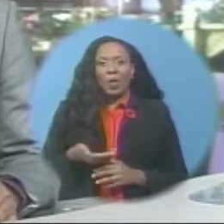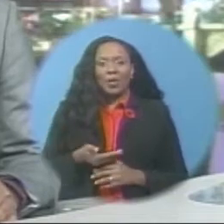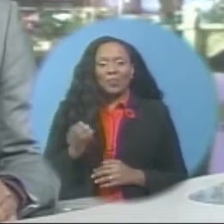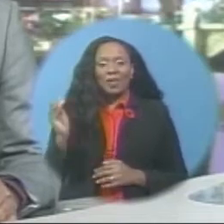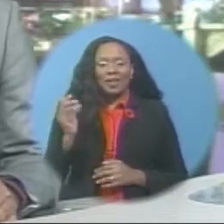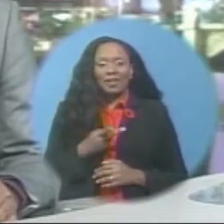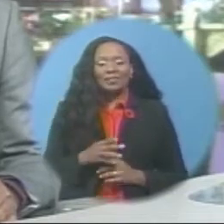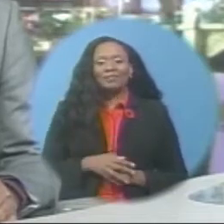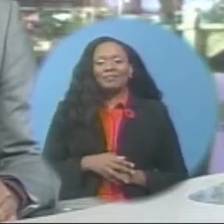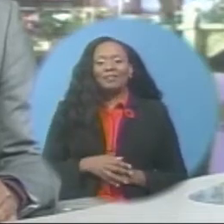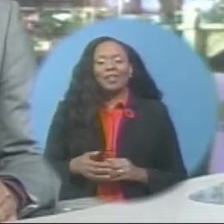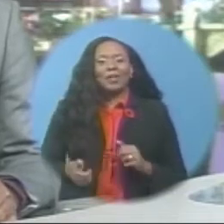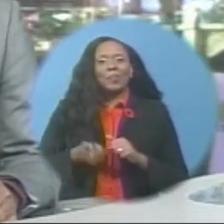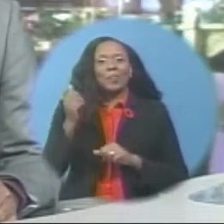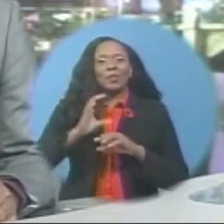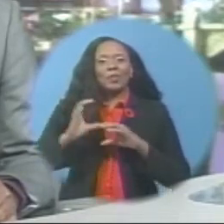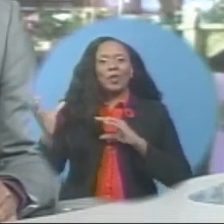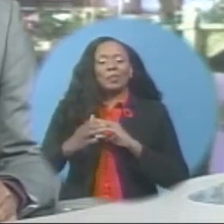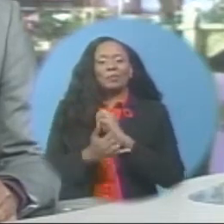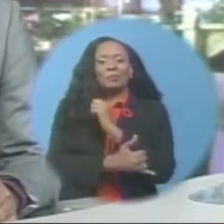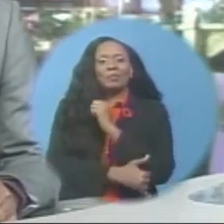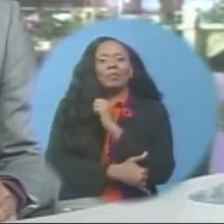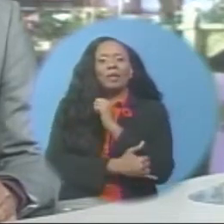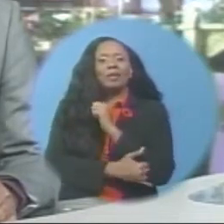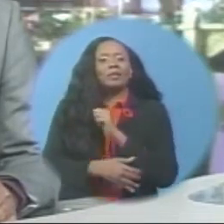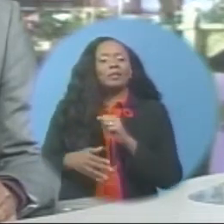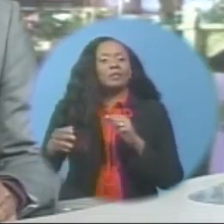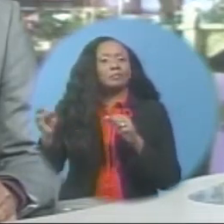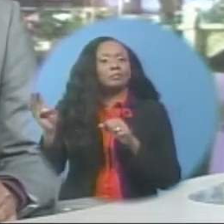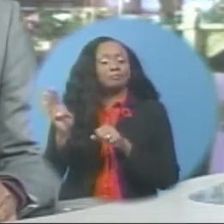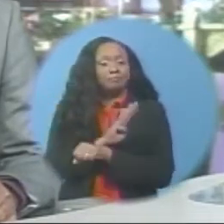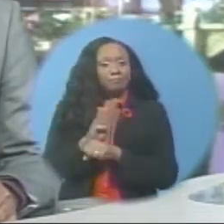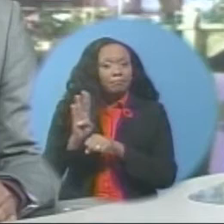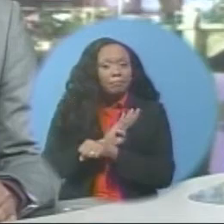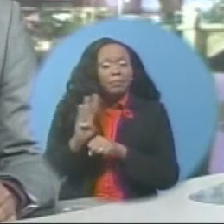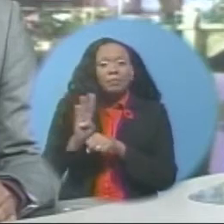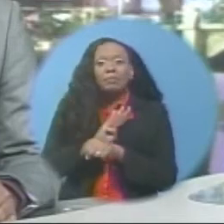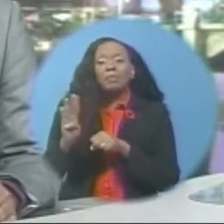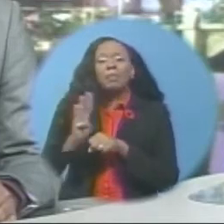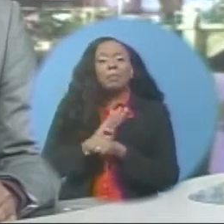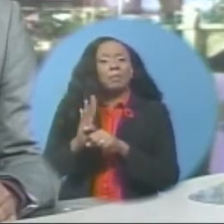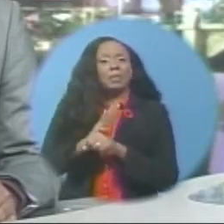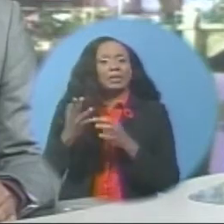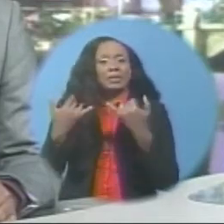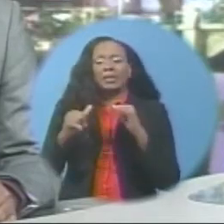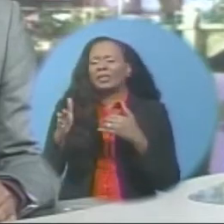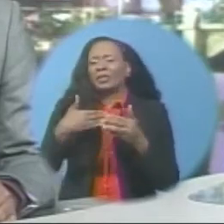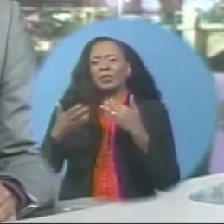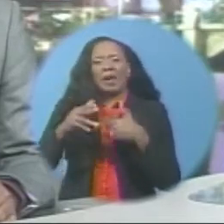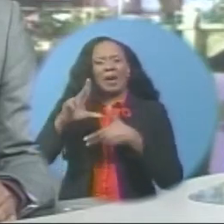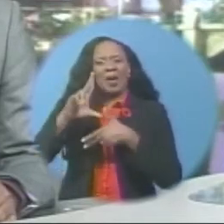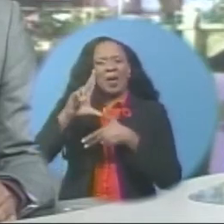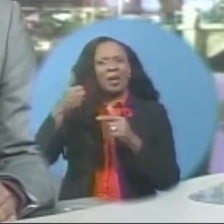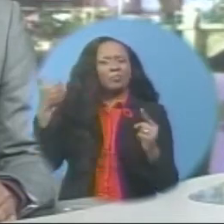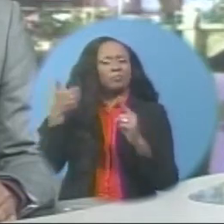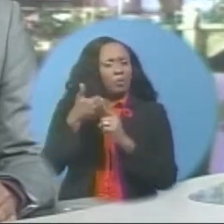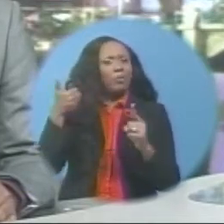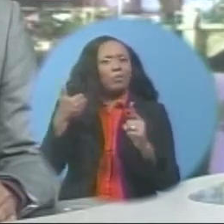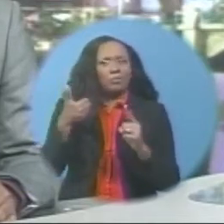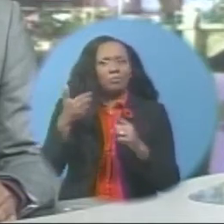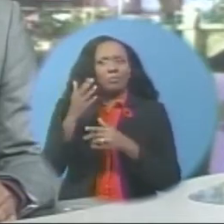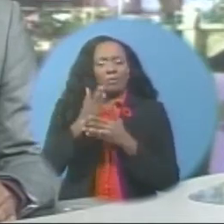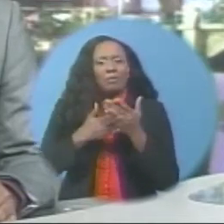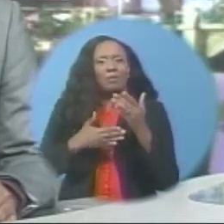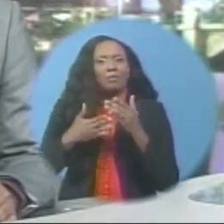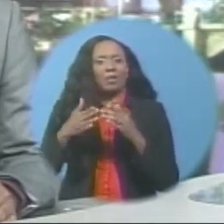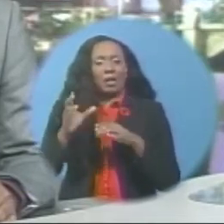Most Caribbean countries are open for business despite the devastating hurricanes that ripped through the region earlier this year. This from Secretary General of the Caribbean